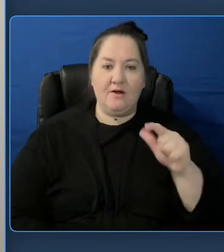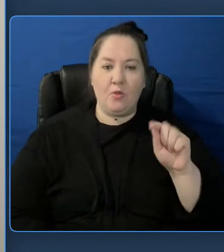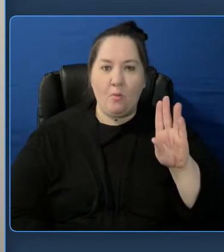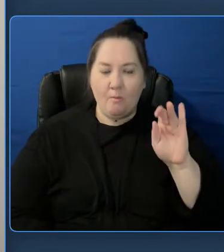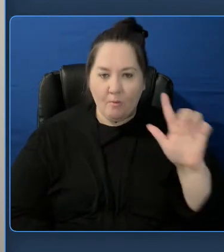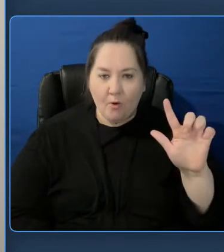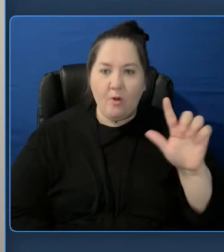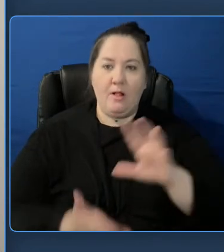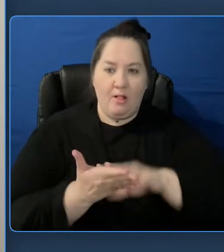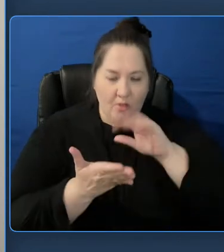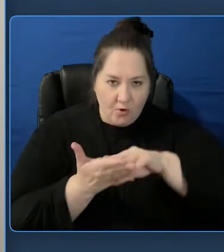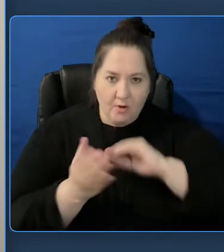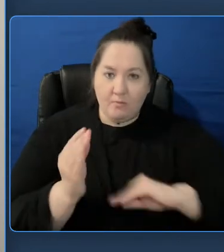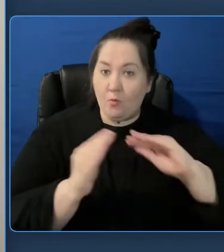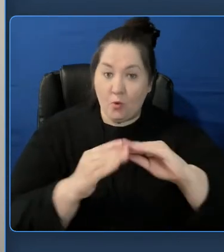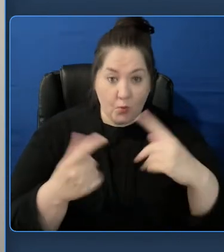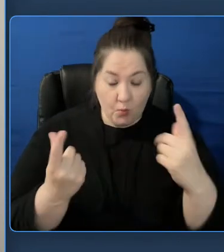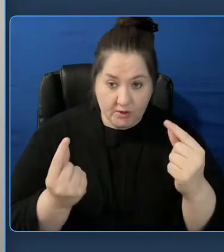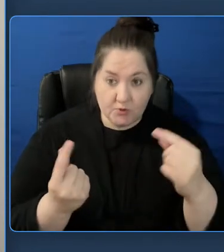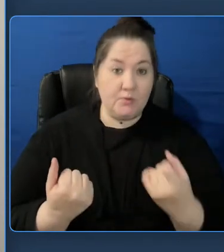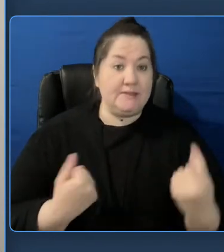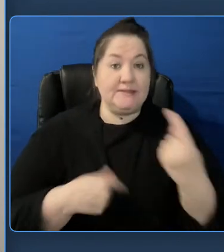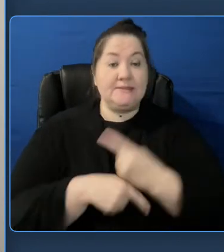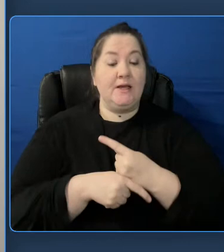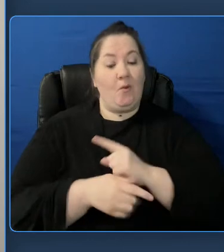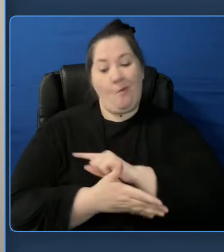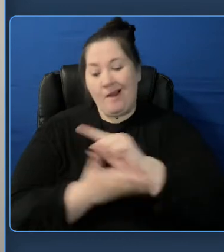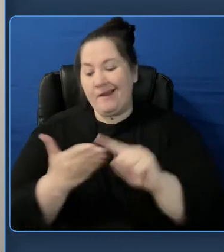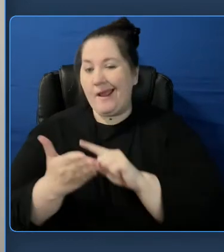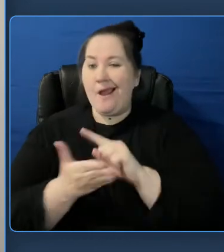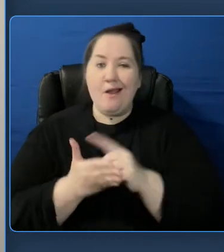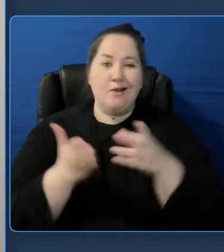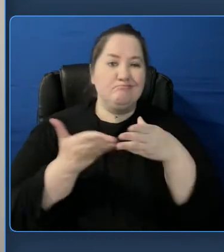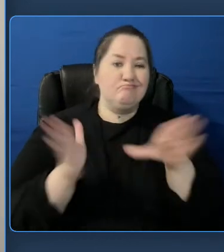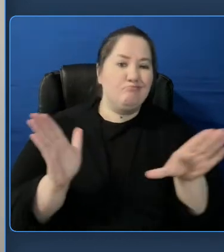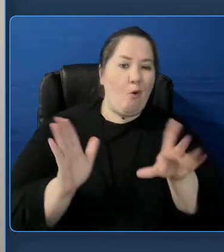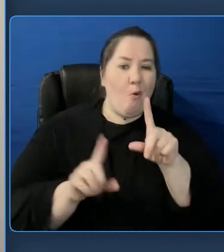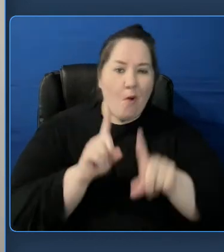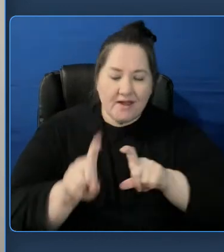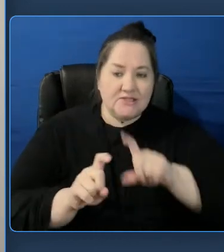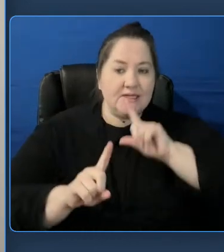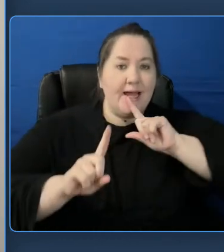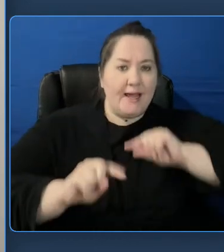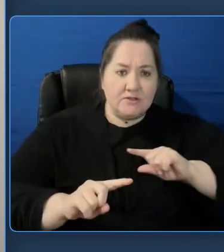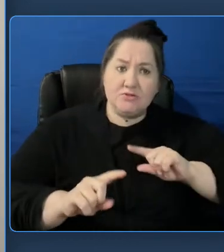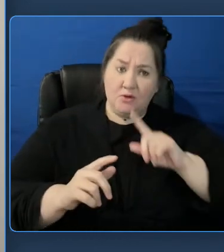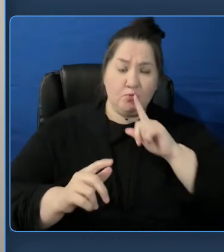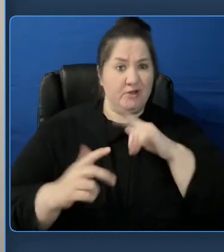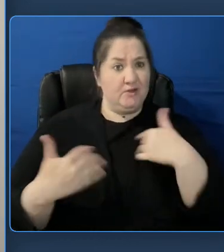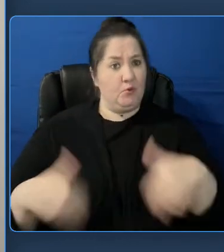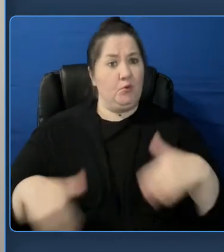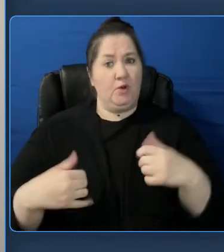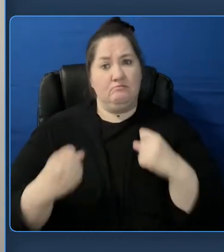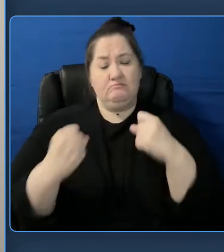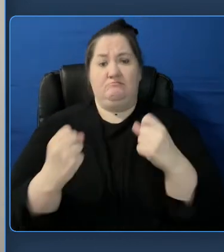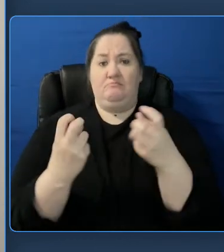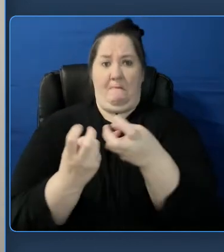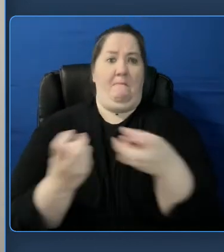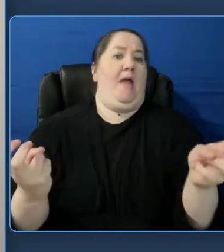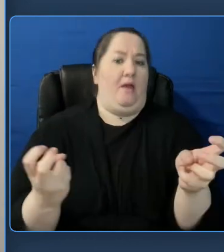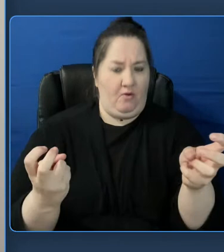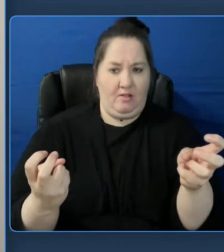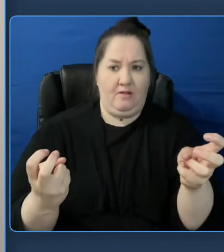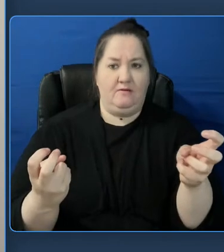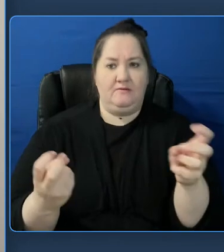to learn more about what we do. Today, we're going to do an hour of general questions and answers, and we have a rather robust panel